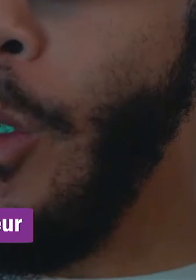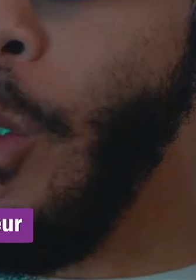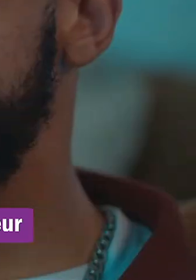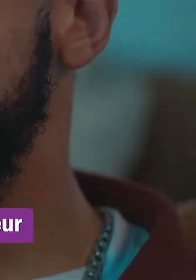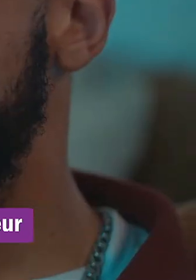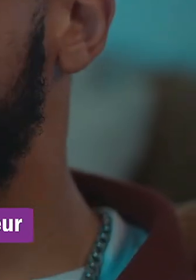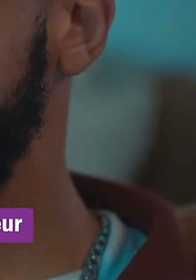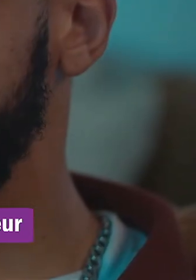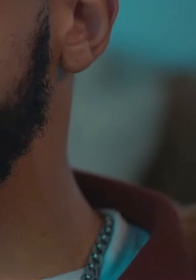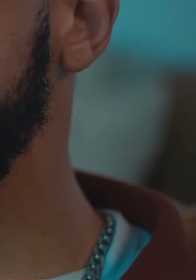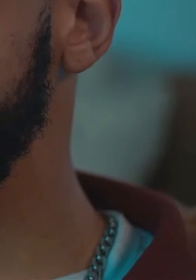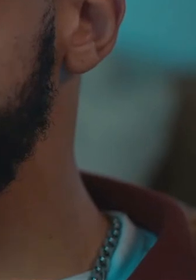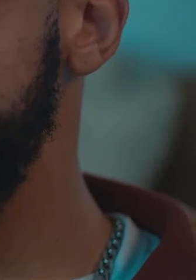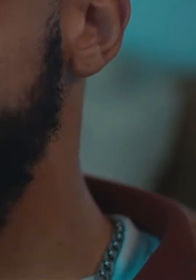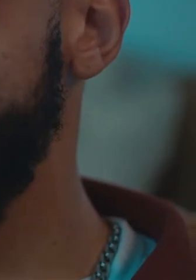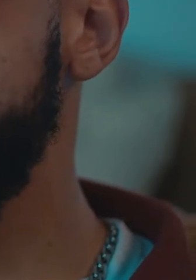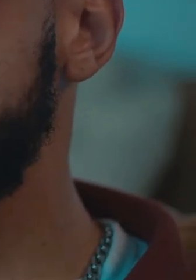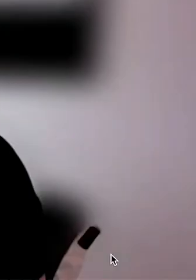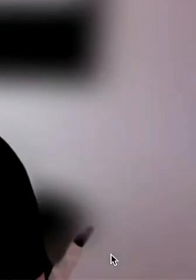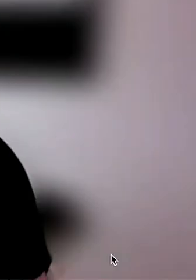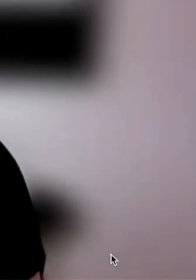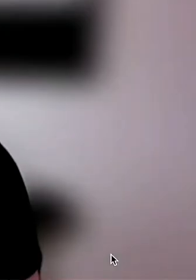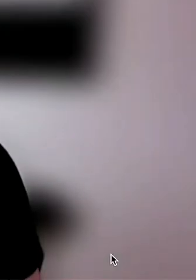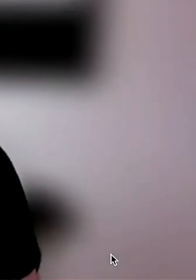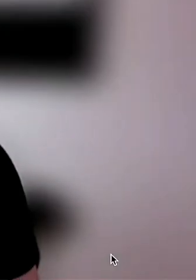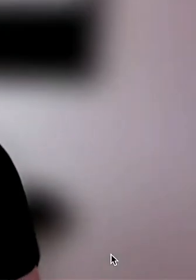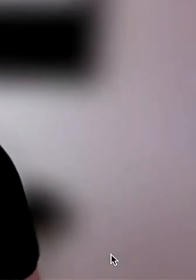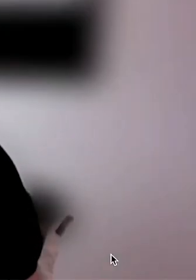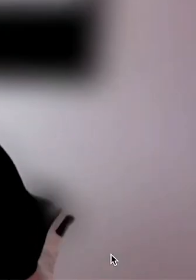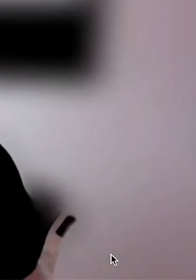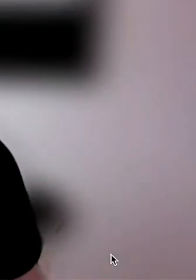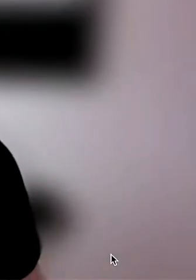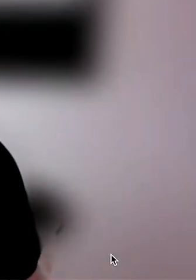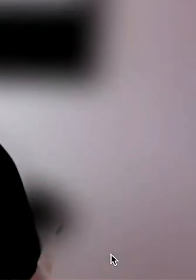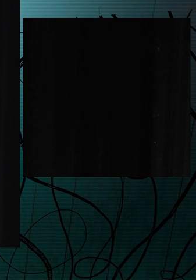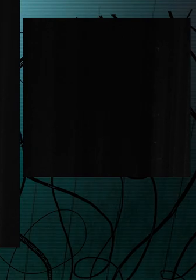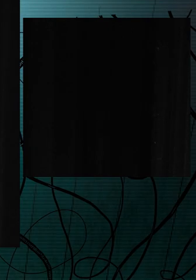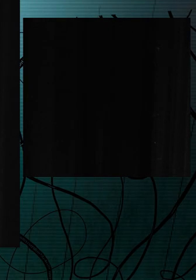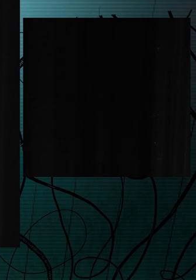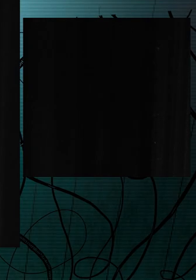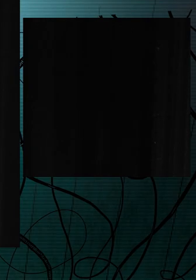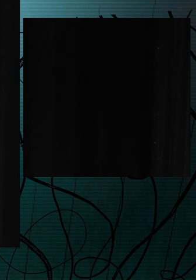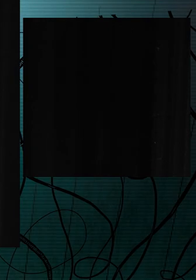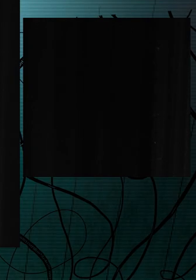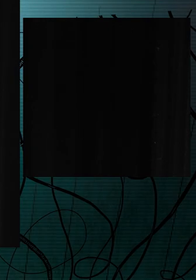get a M boost by watching horror but also that they feel like they develop as as a person